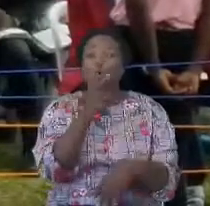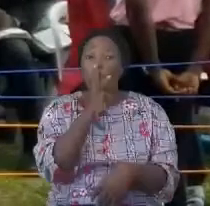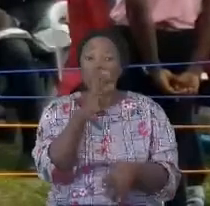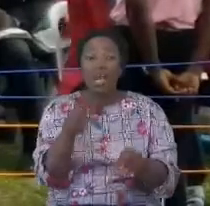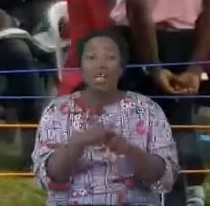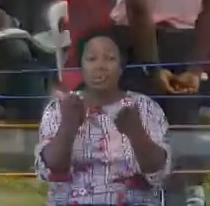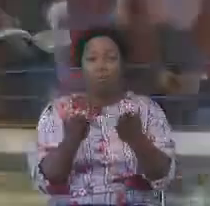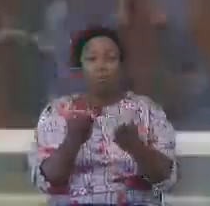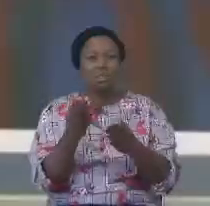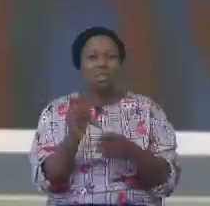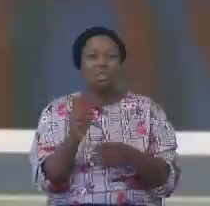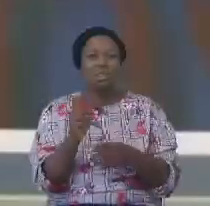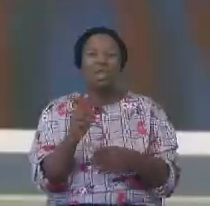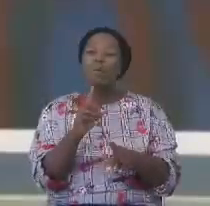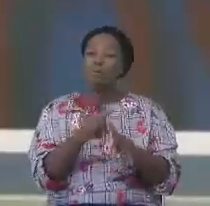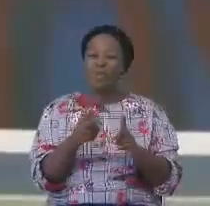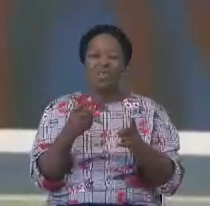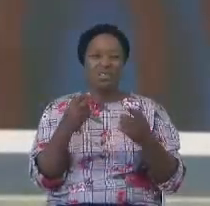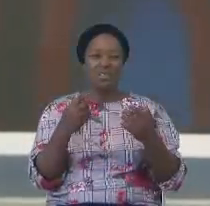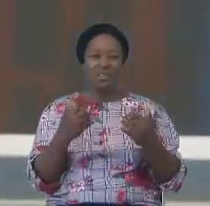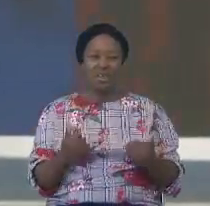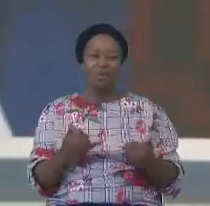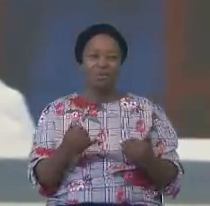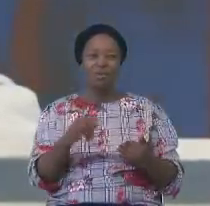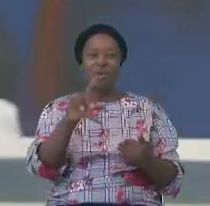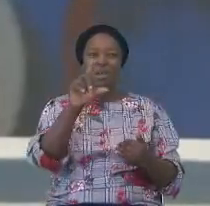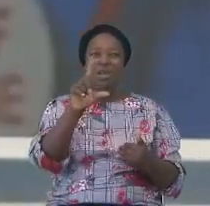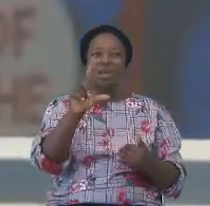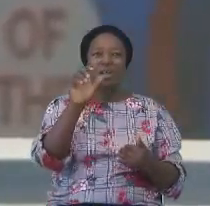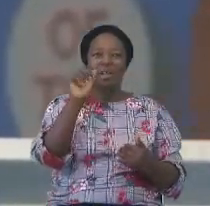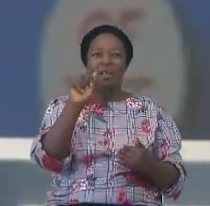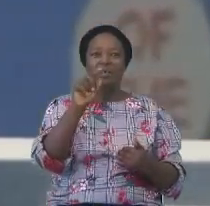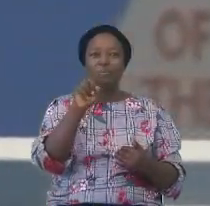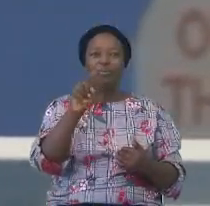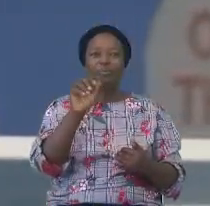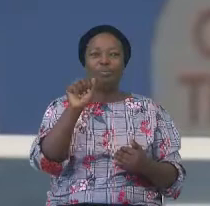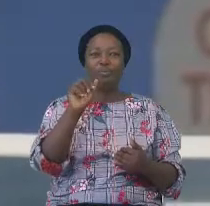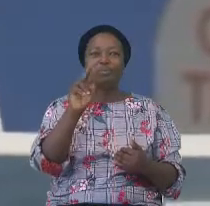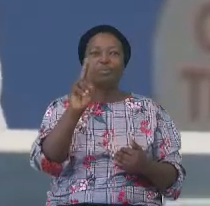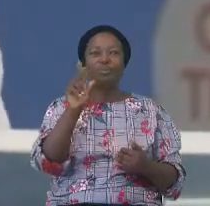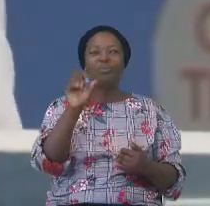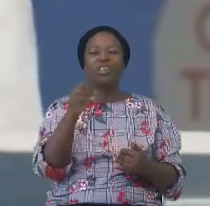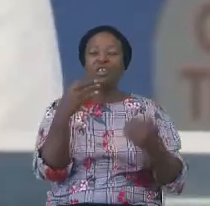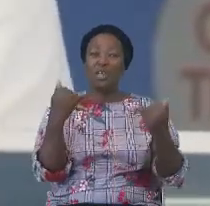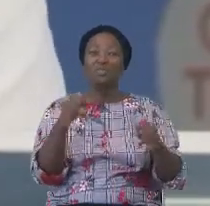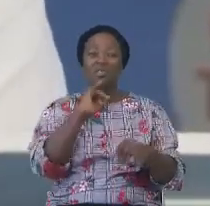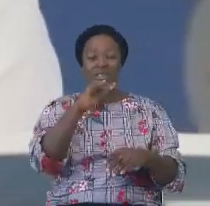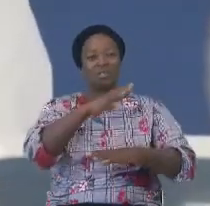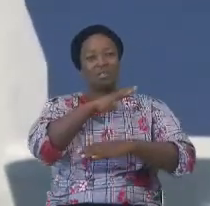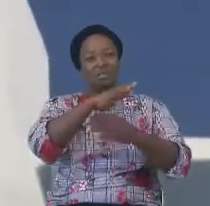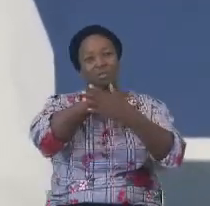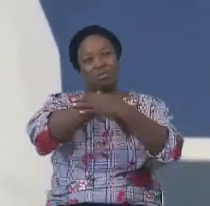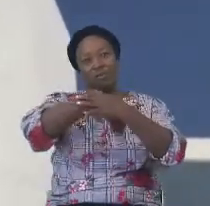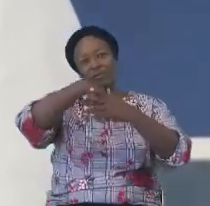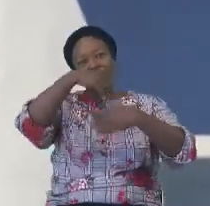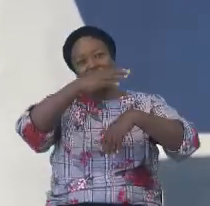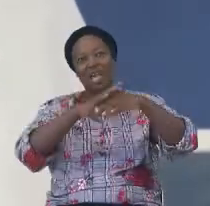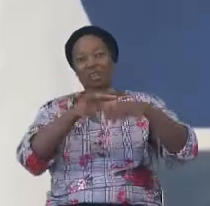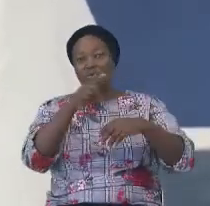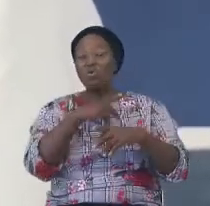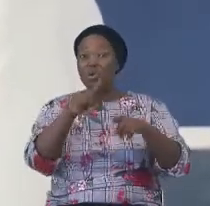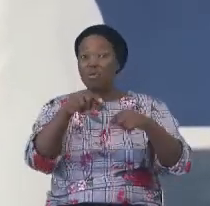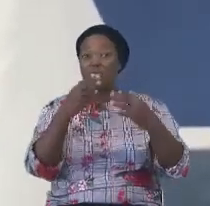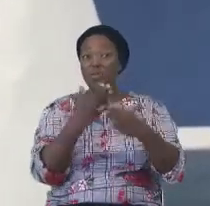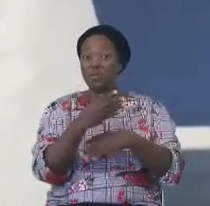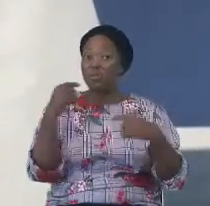a glass of water, as much water as you wanted, but now Lazarus is